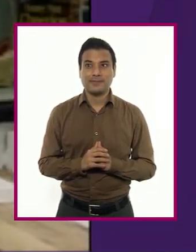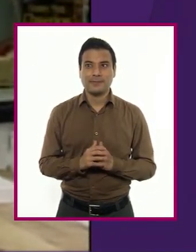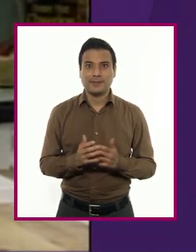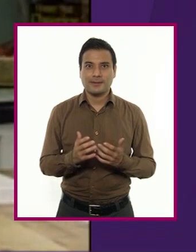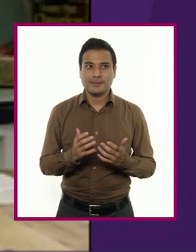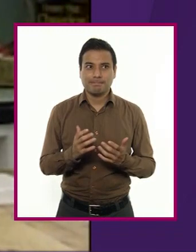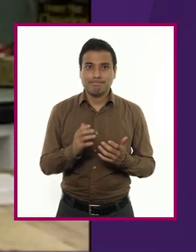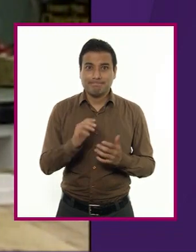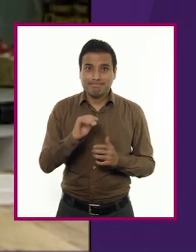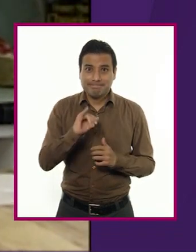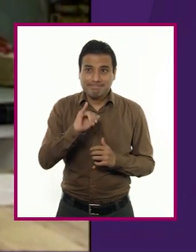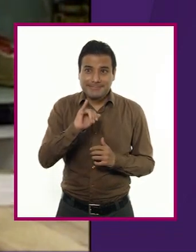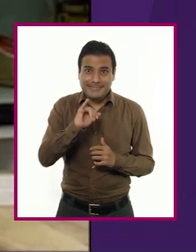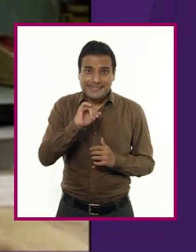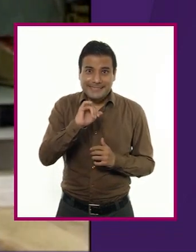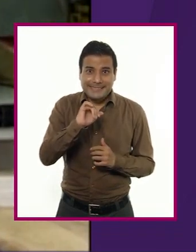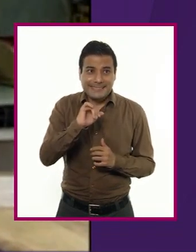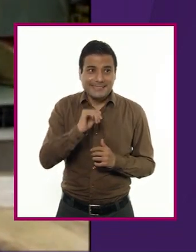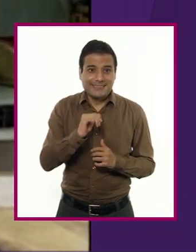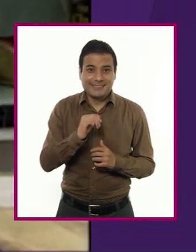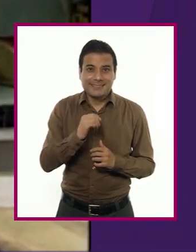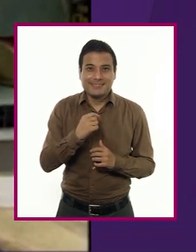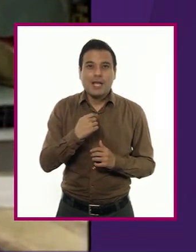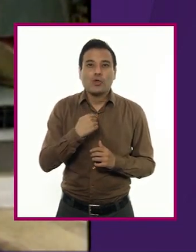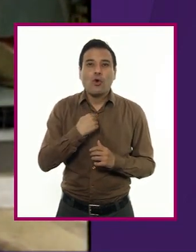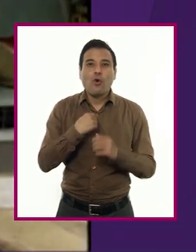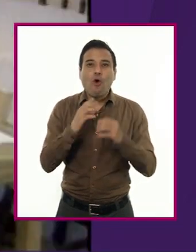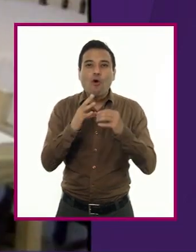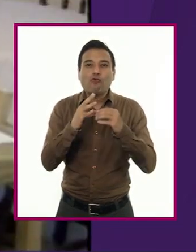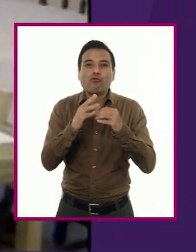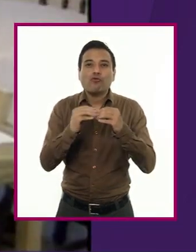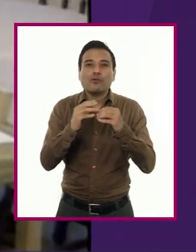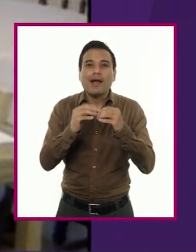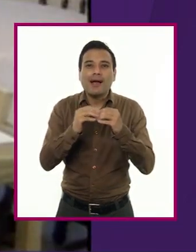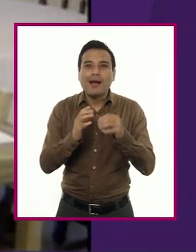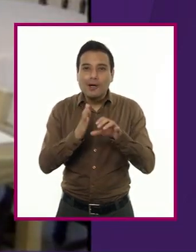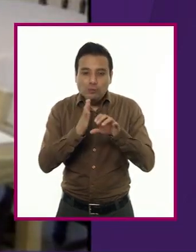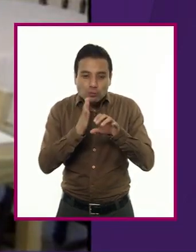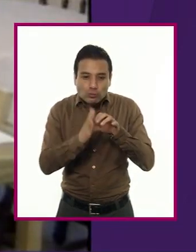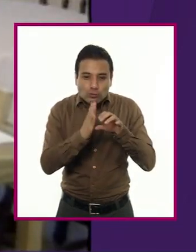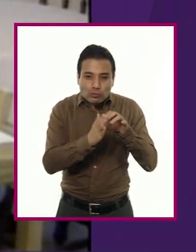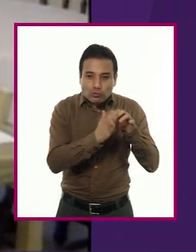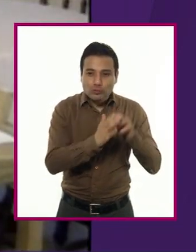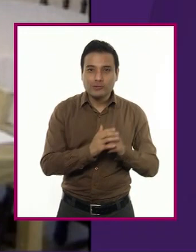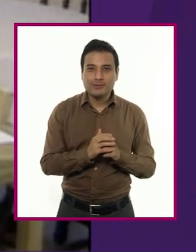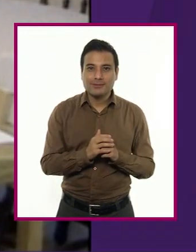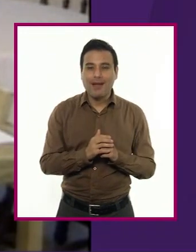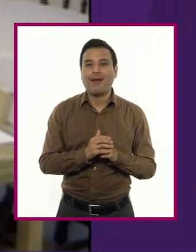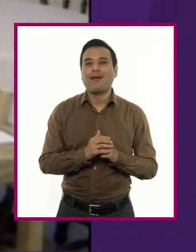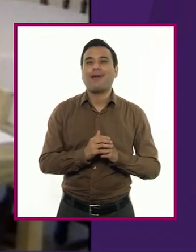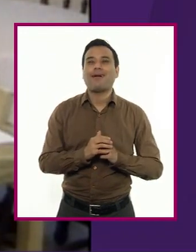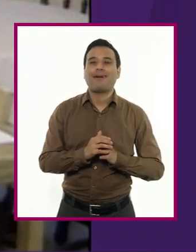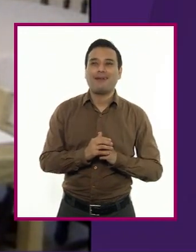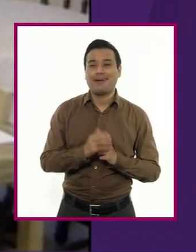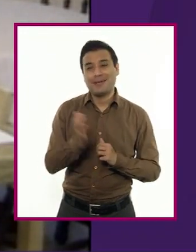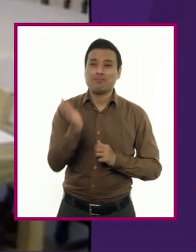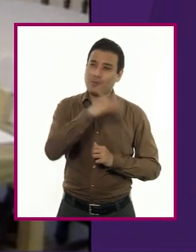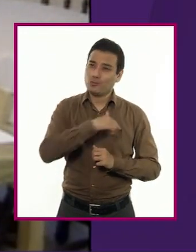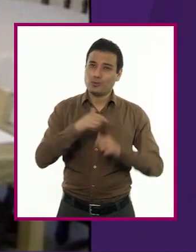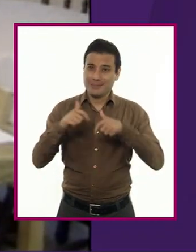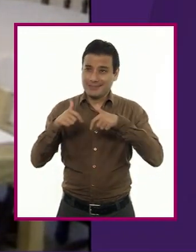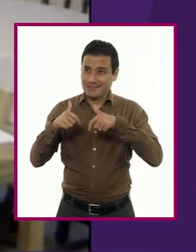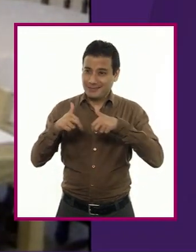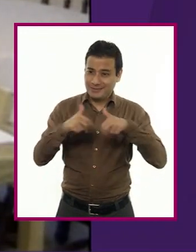Yes, I was trying to cut some fruit. Oh, no. Why don't we take a walk? You can